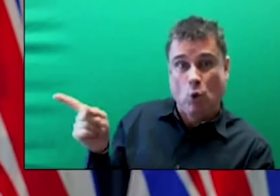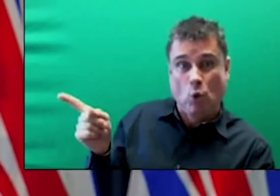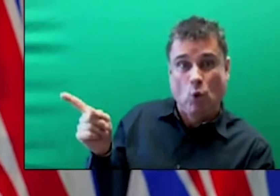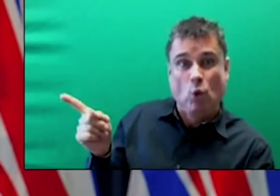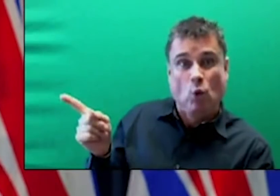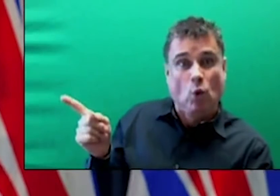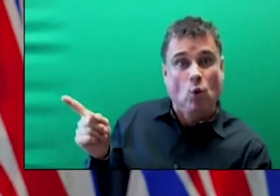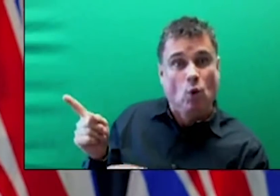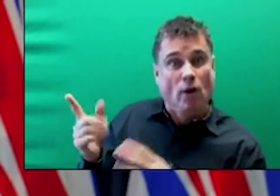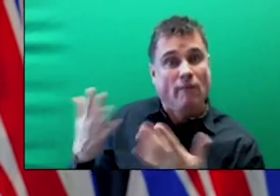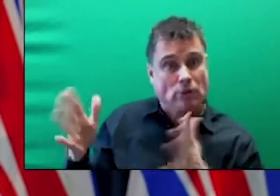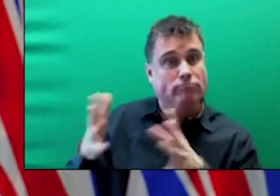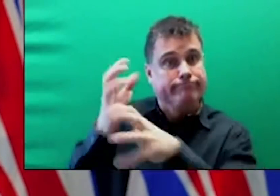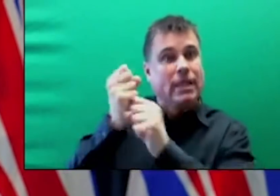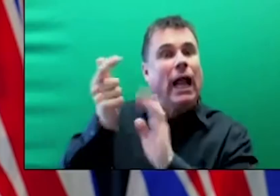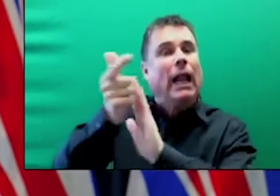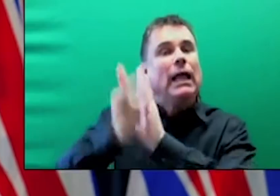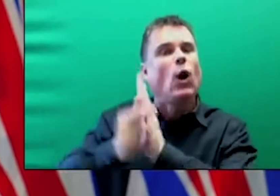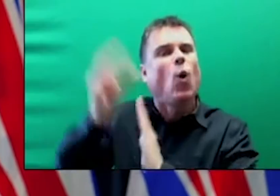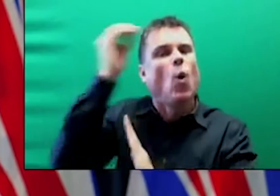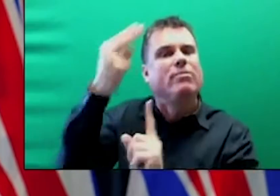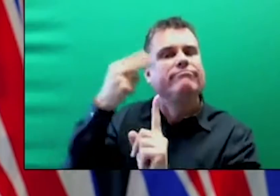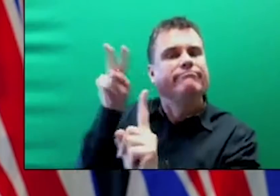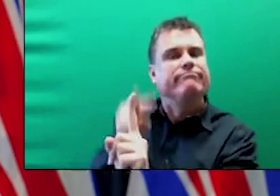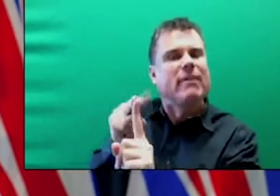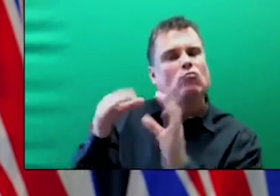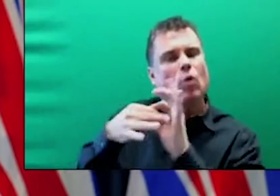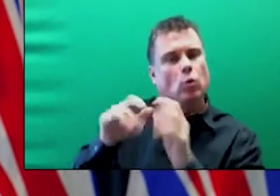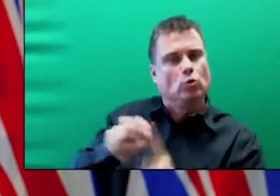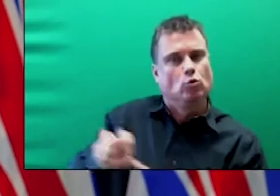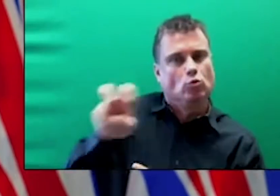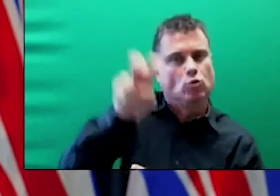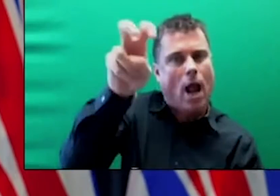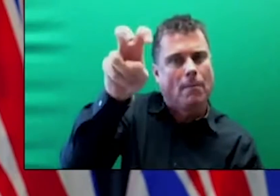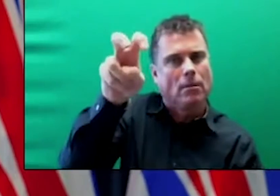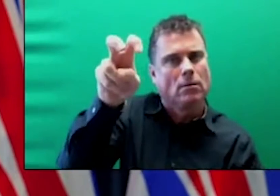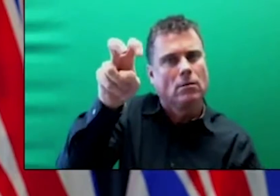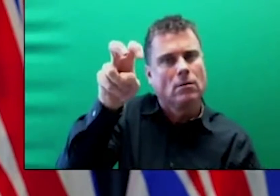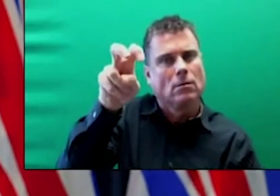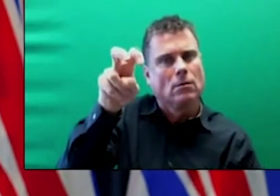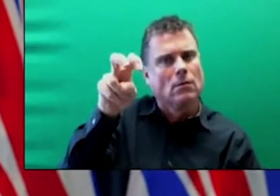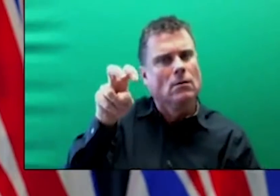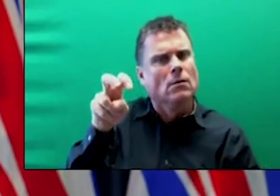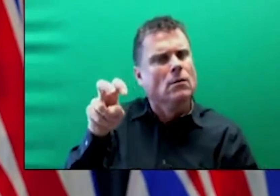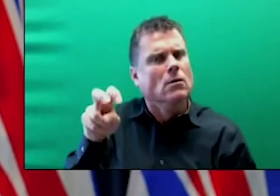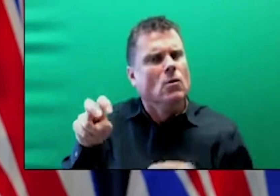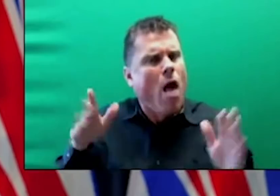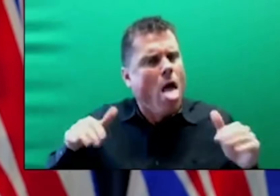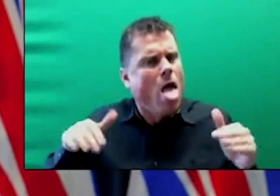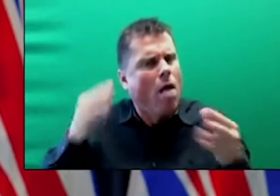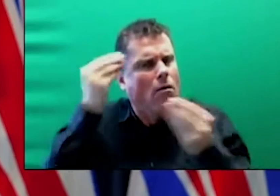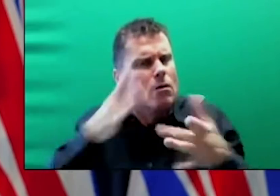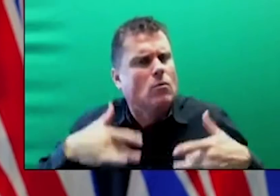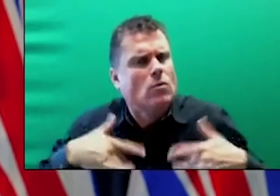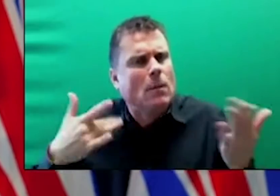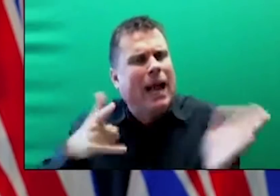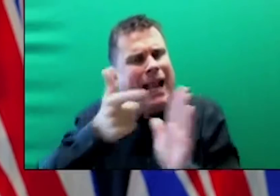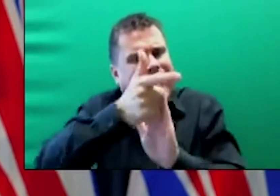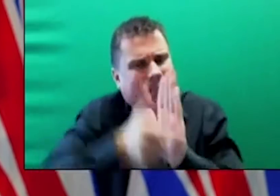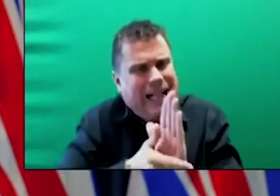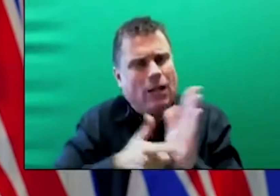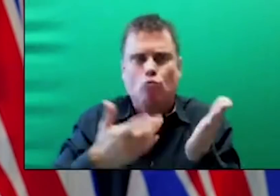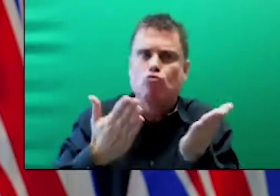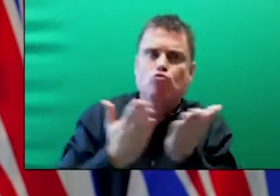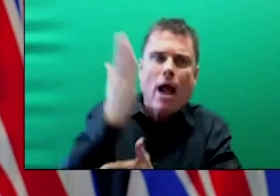that inter-provincial travel was contributing to a significant increase in caseloads. Activity in